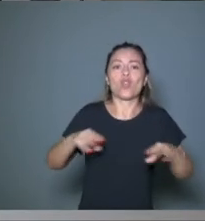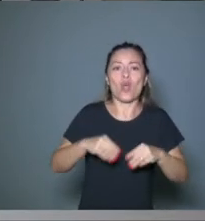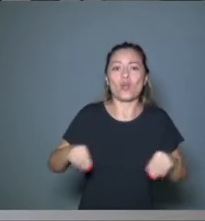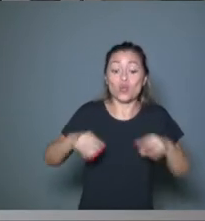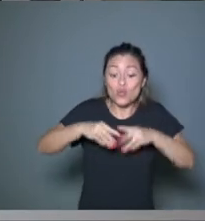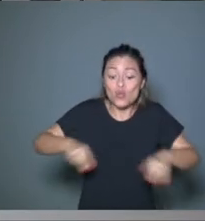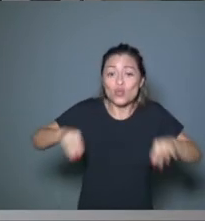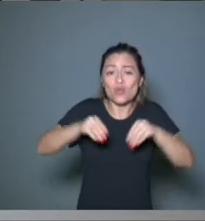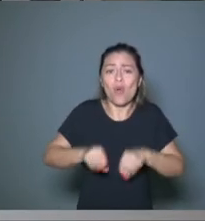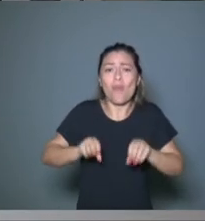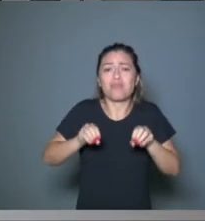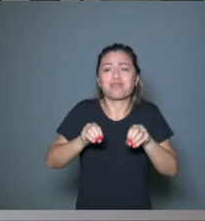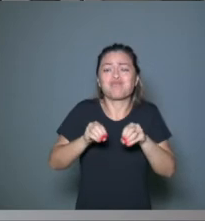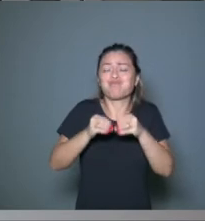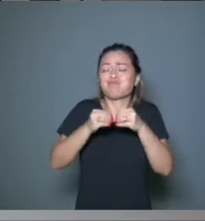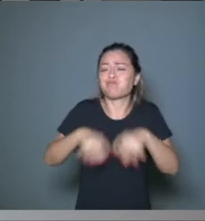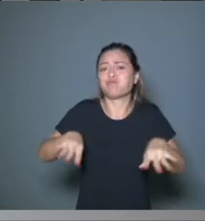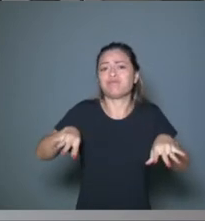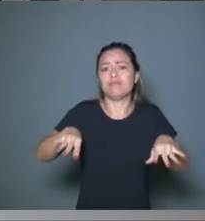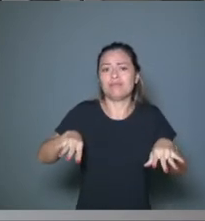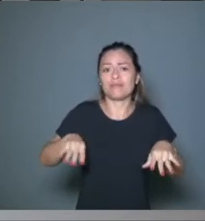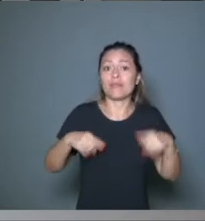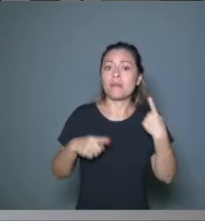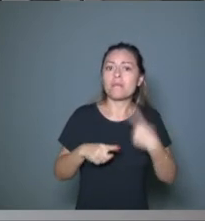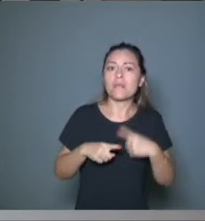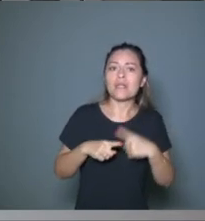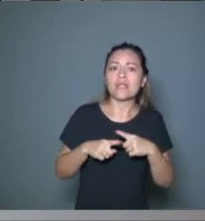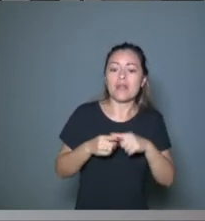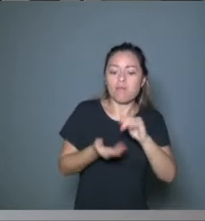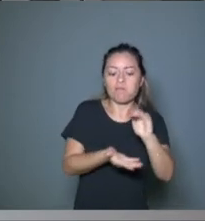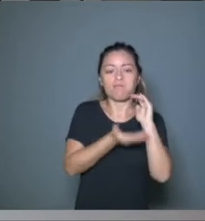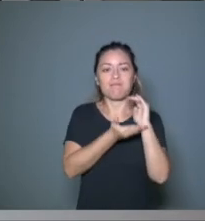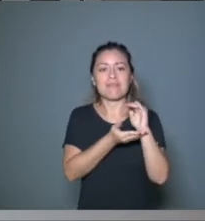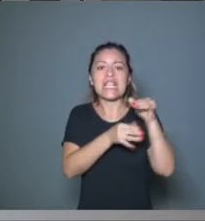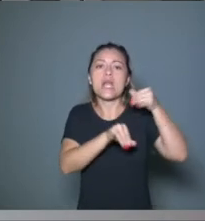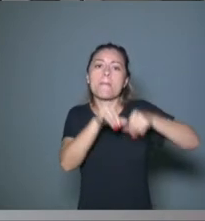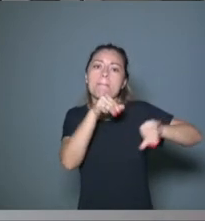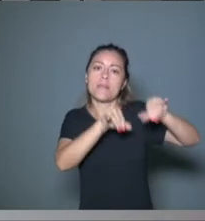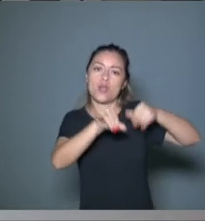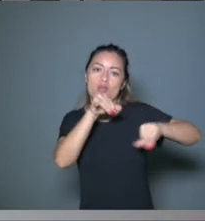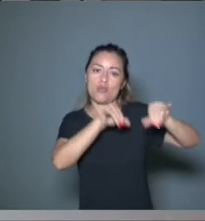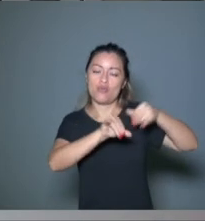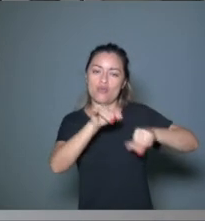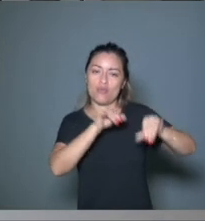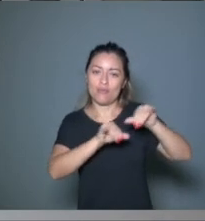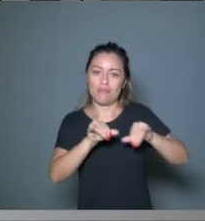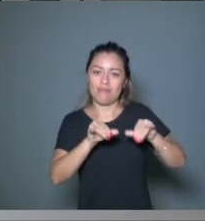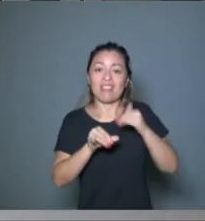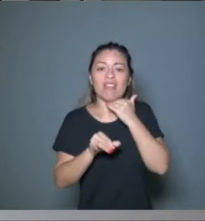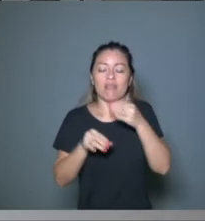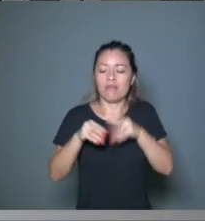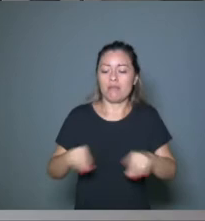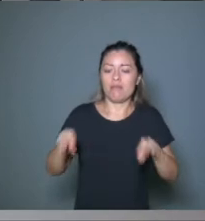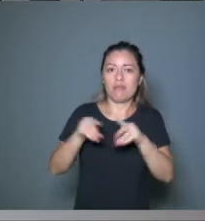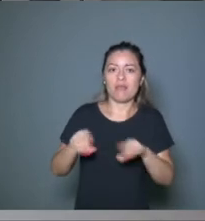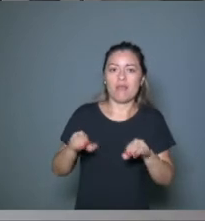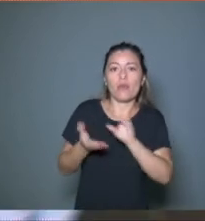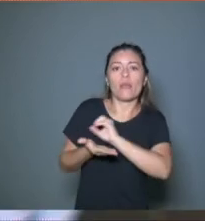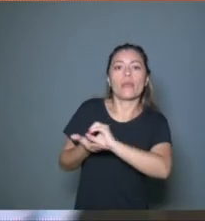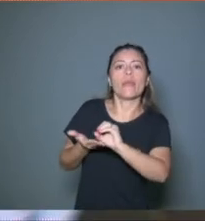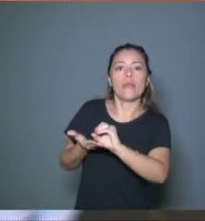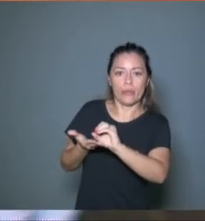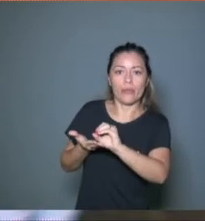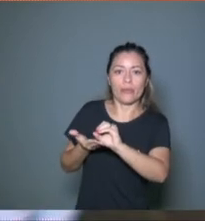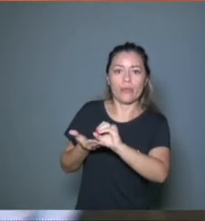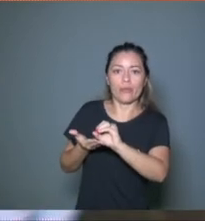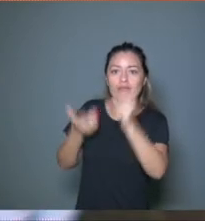its demand. I need to replace soil nutrients using concentrated products, and those are the chemical